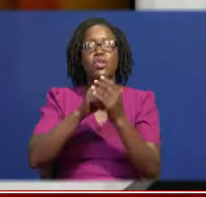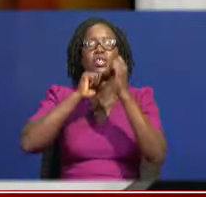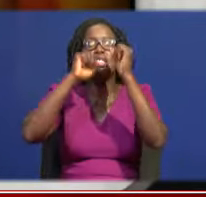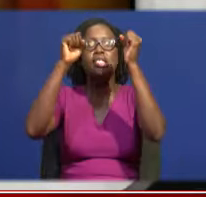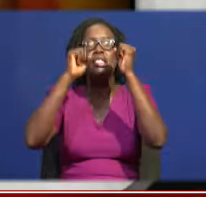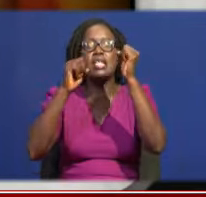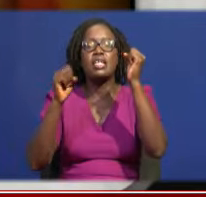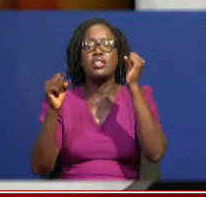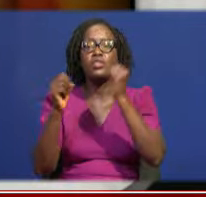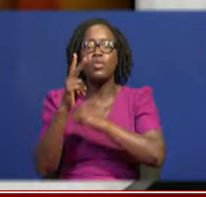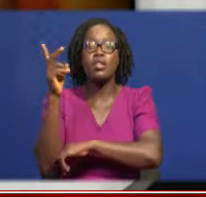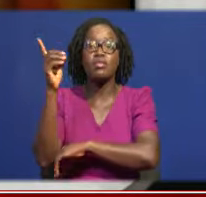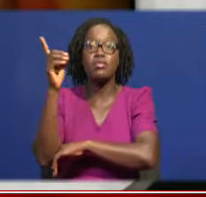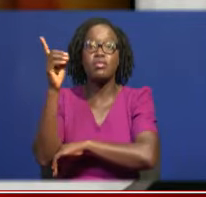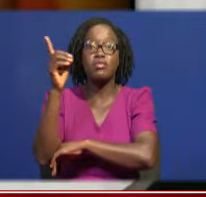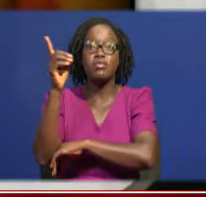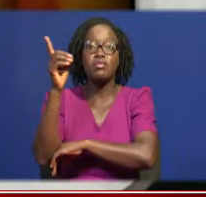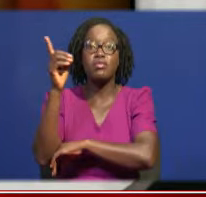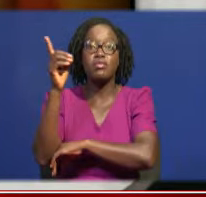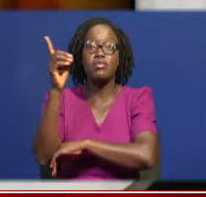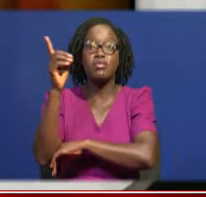its 12th day